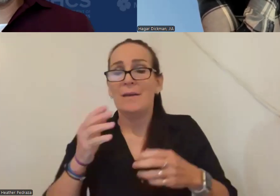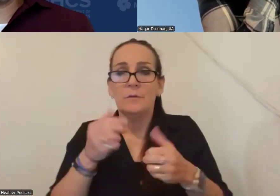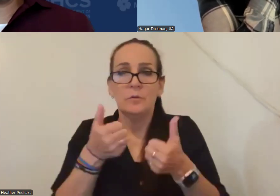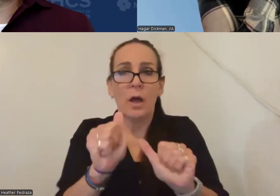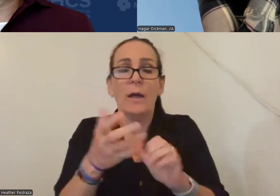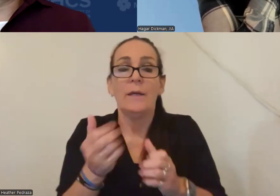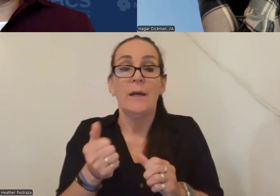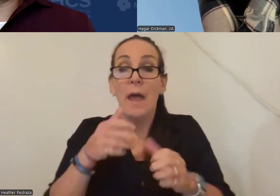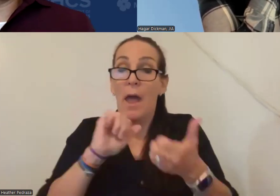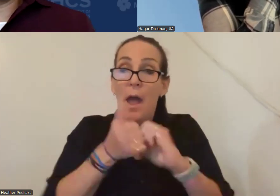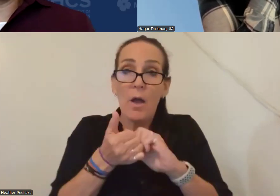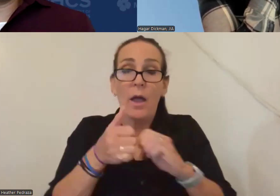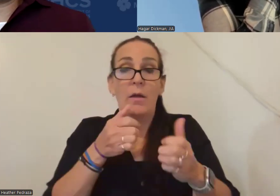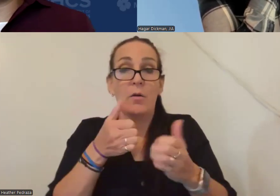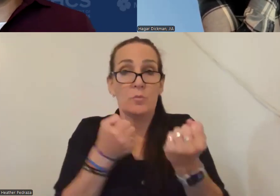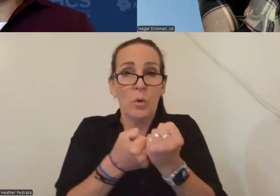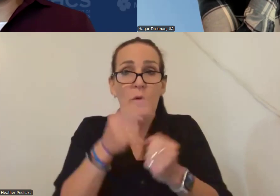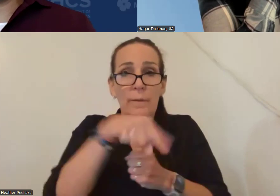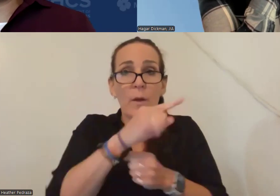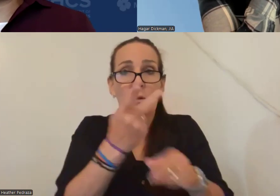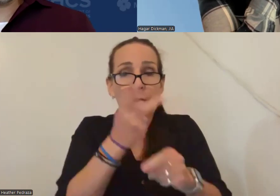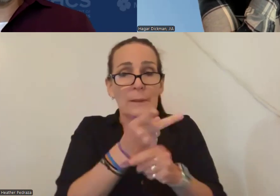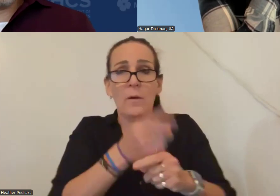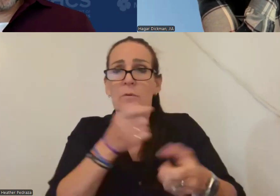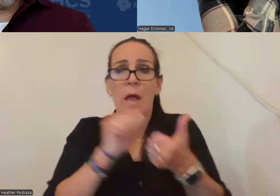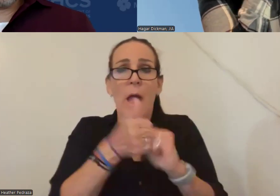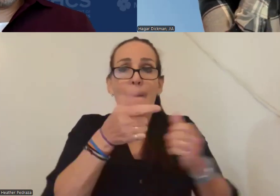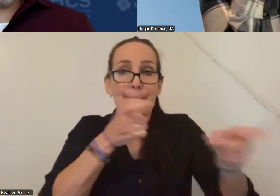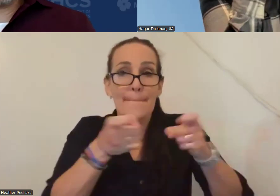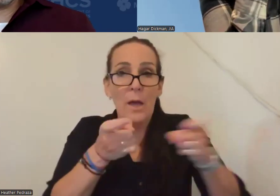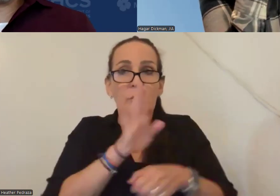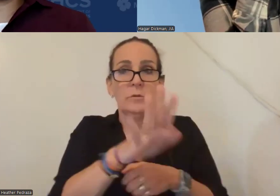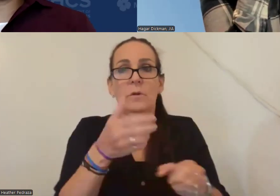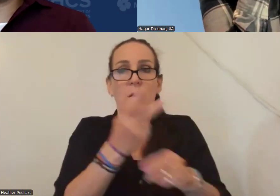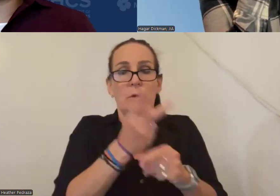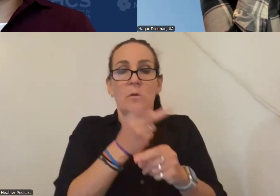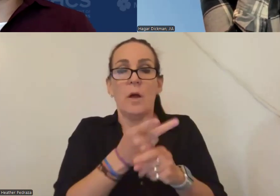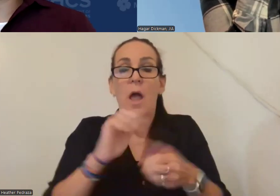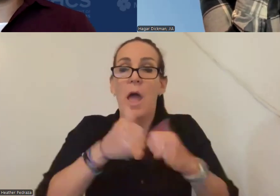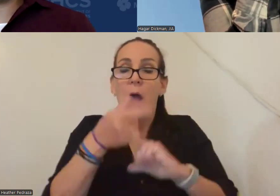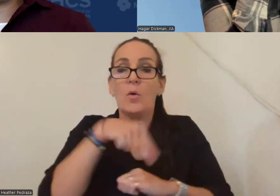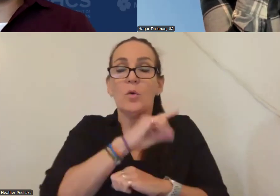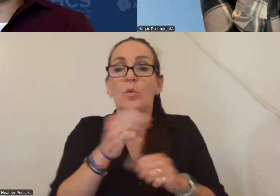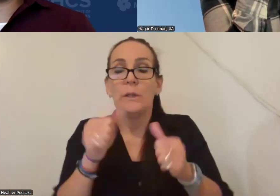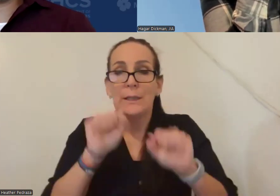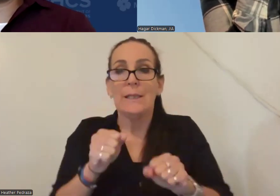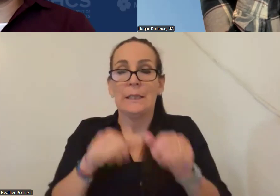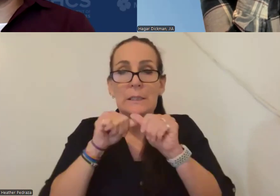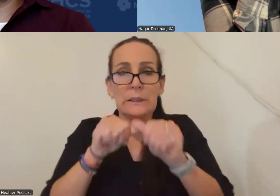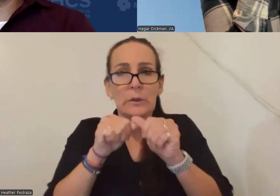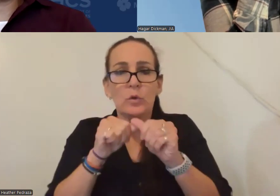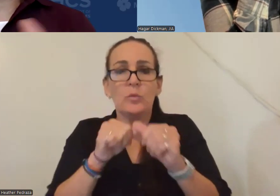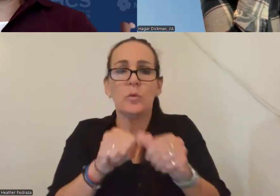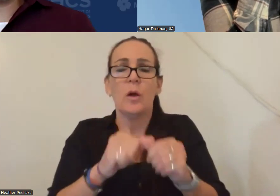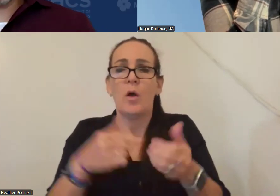is managed. But how do we maintain that close, comprehensive care management that's provided